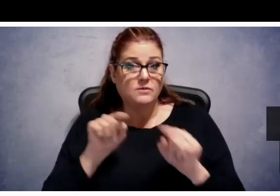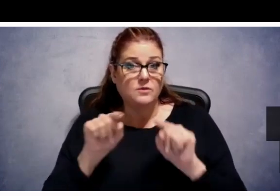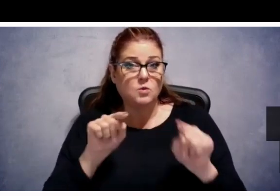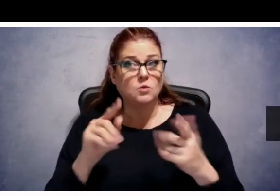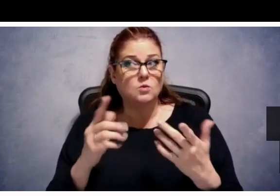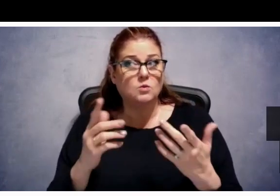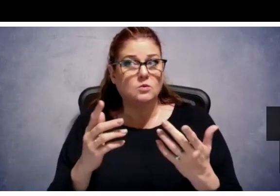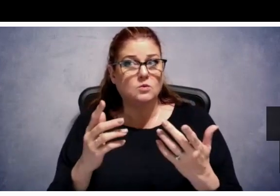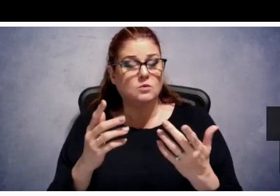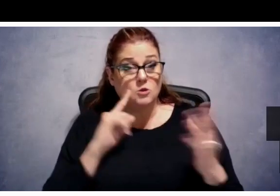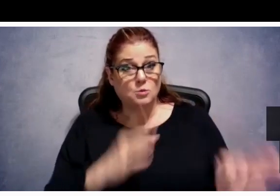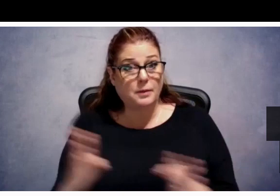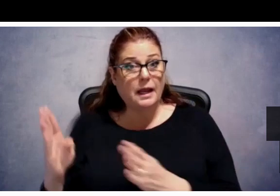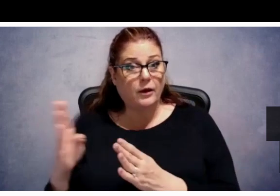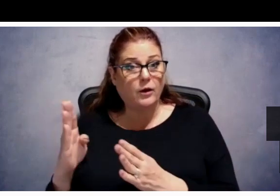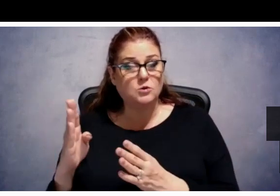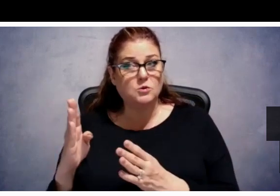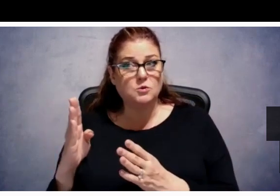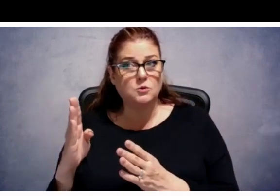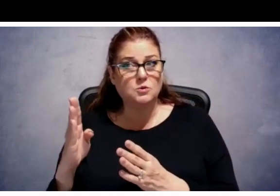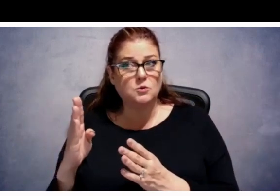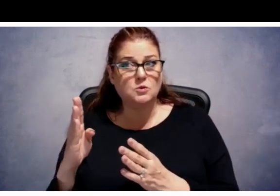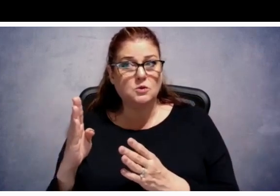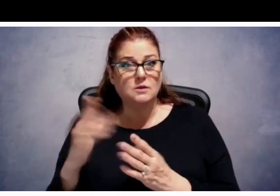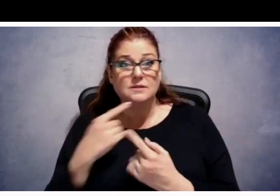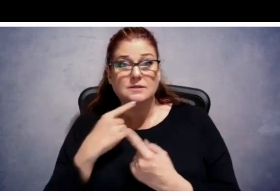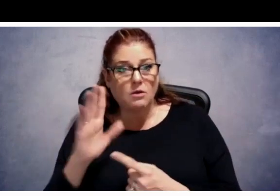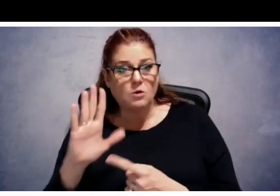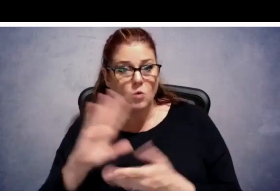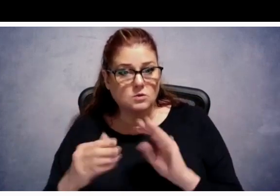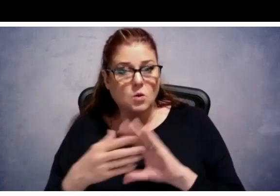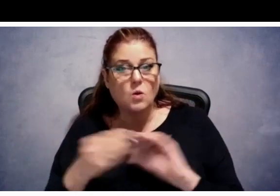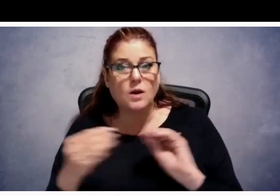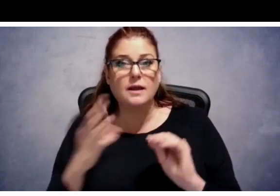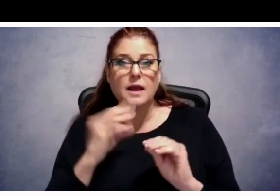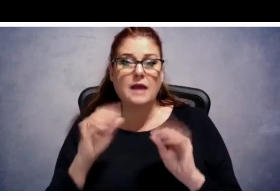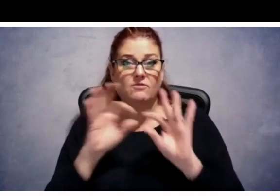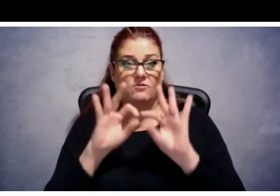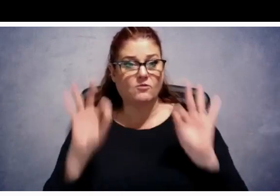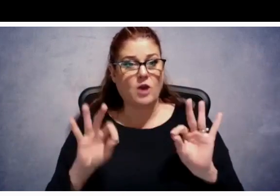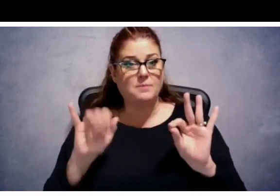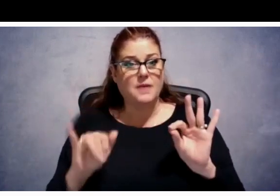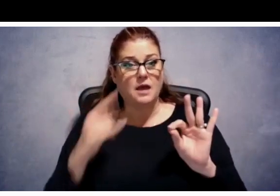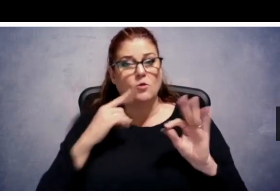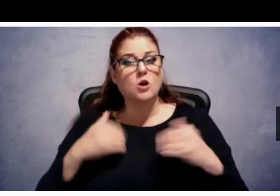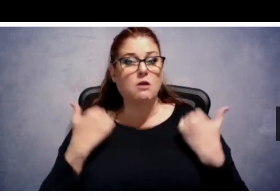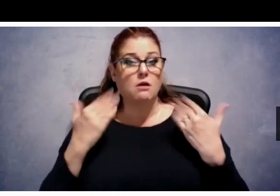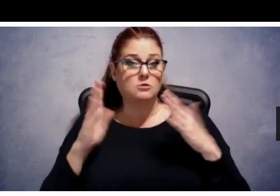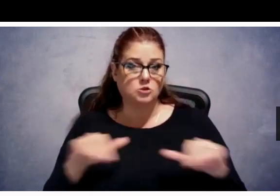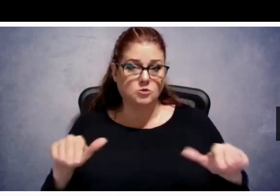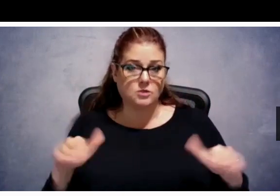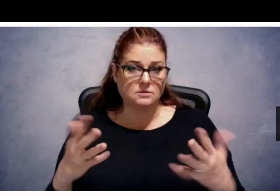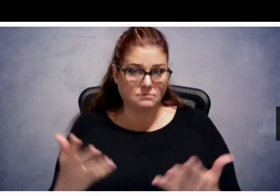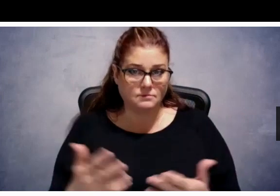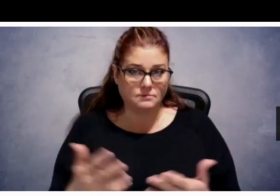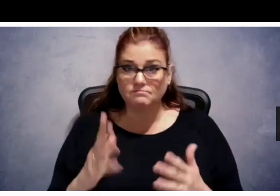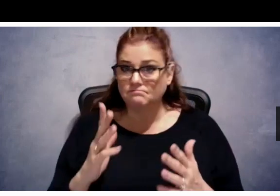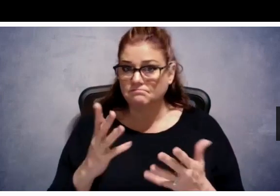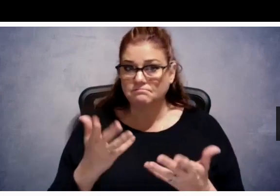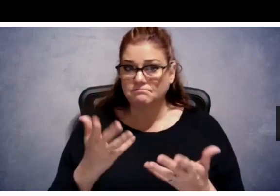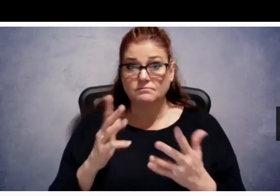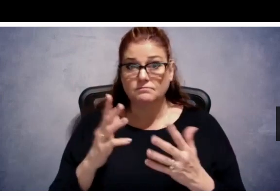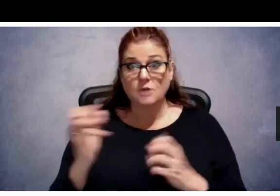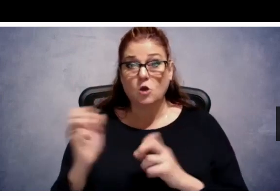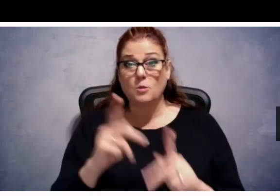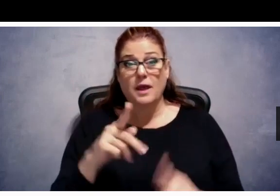you prepared to tell this story and to frame it for young children. So I'll go